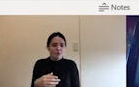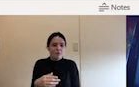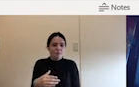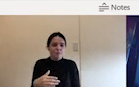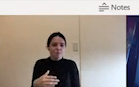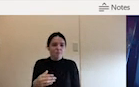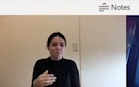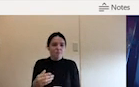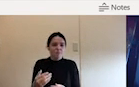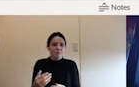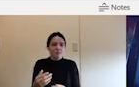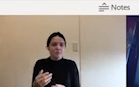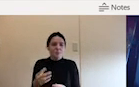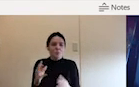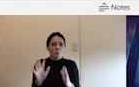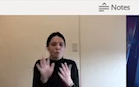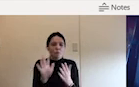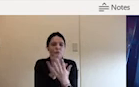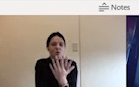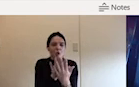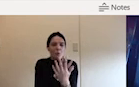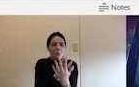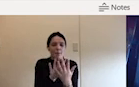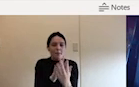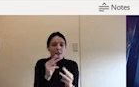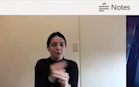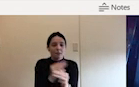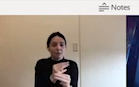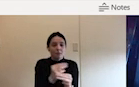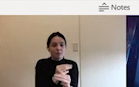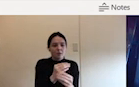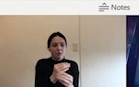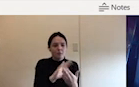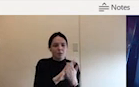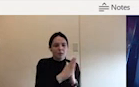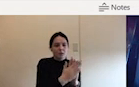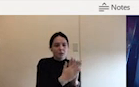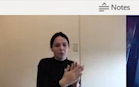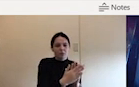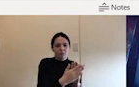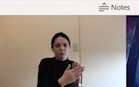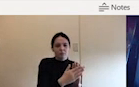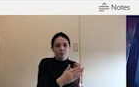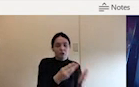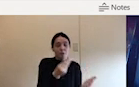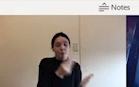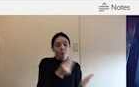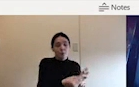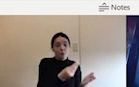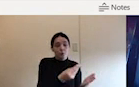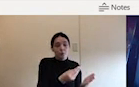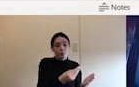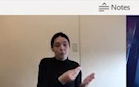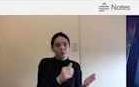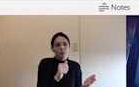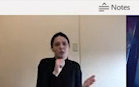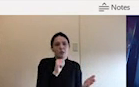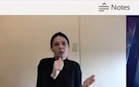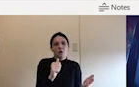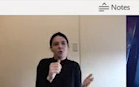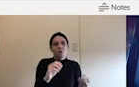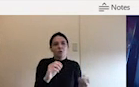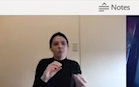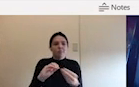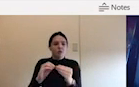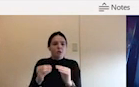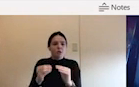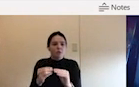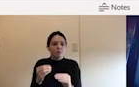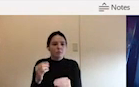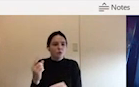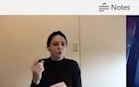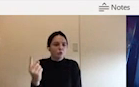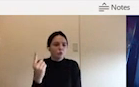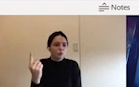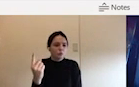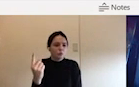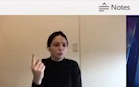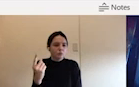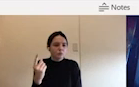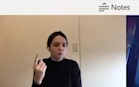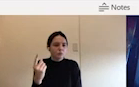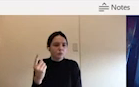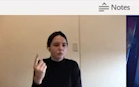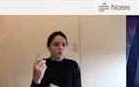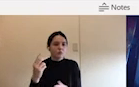number theory and proofs just as much as it is equations, where you're actually having to define,